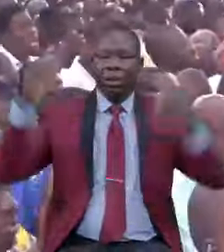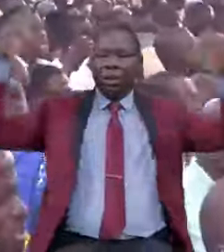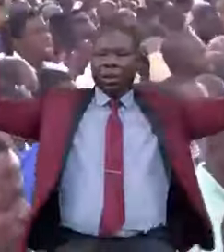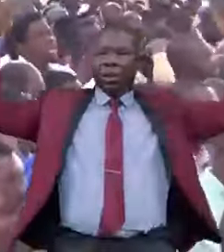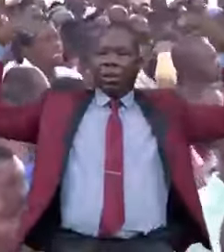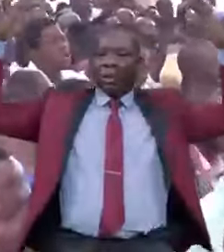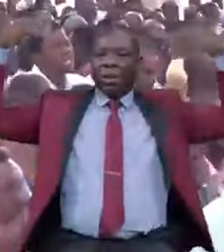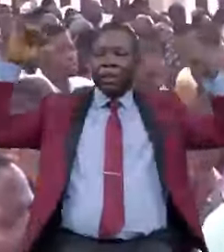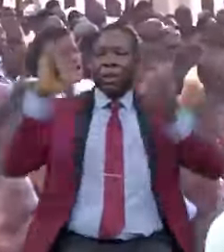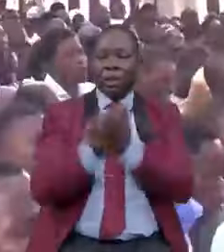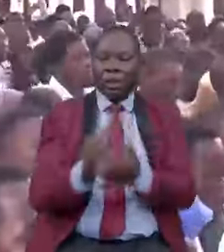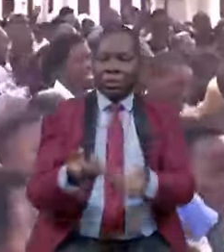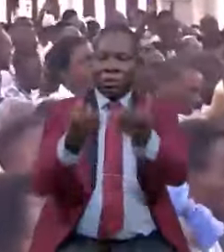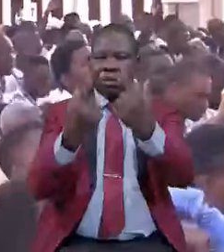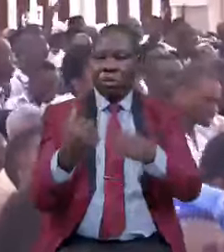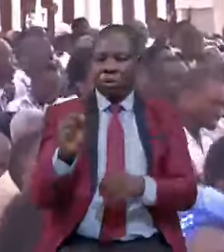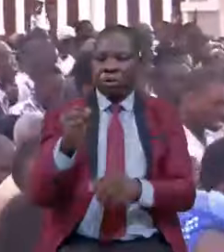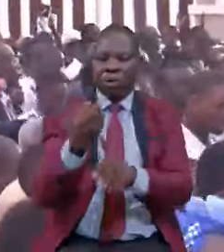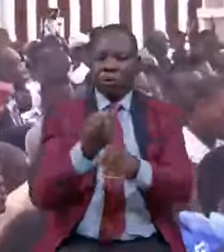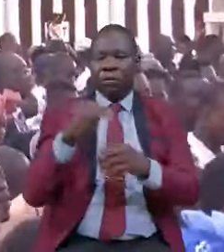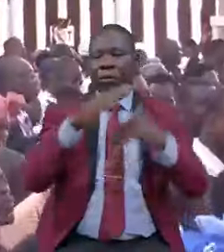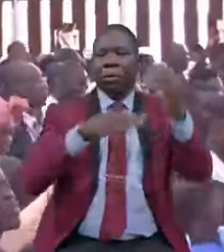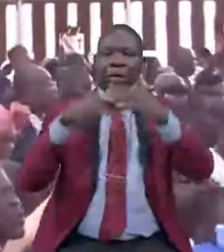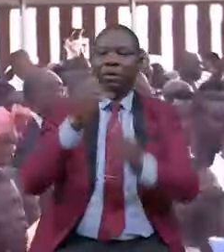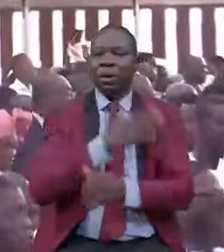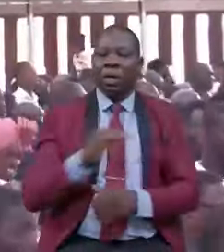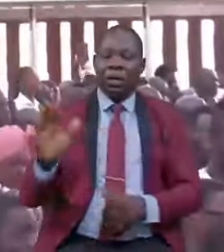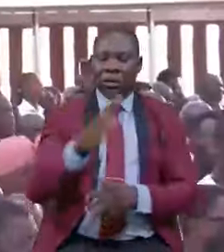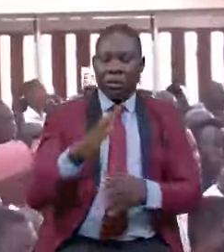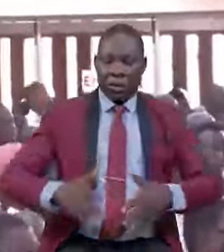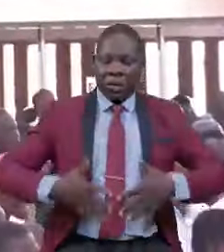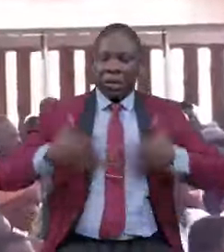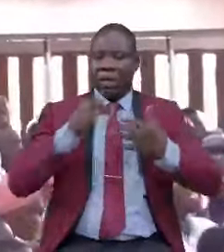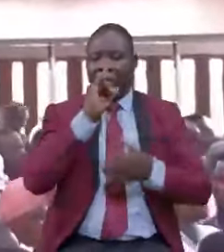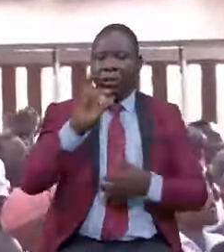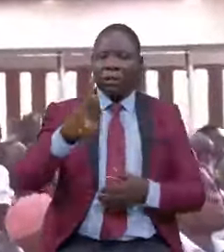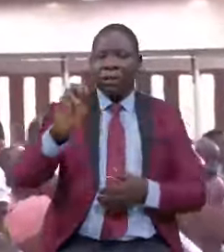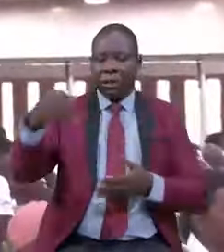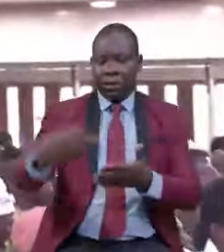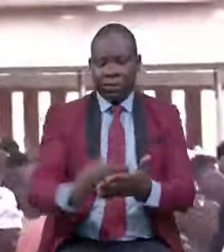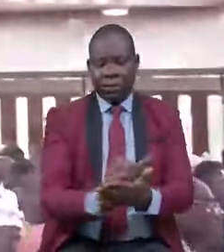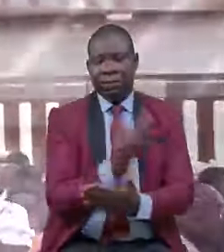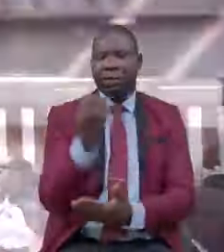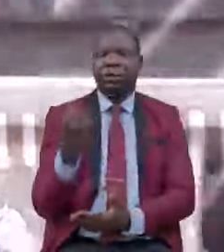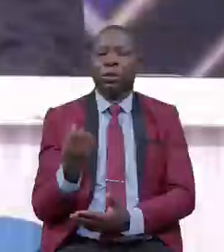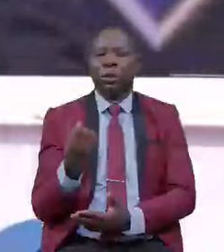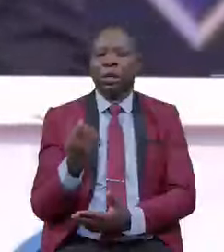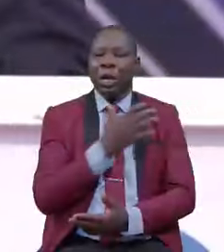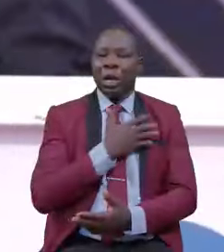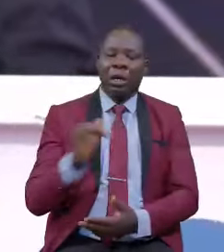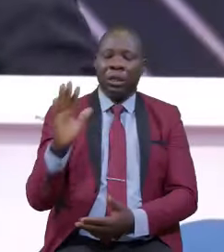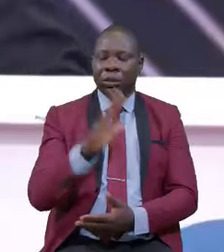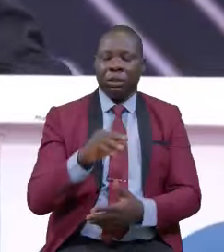heaven, and your life is refreshed. and your ministry